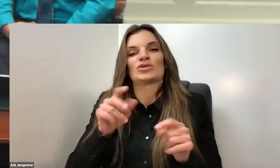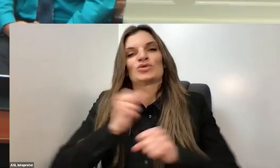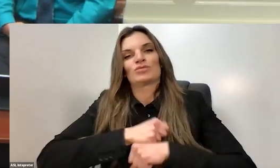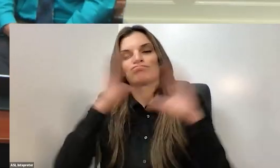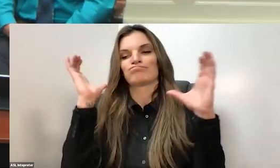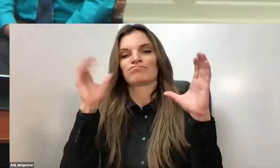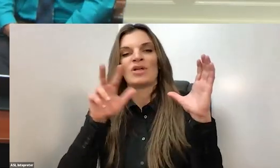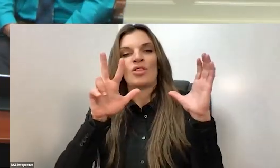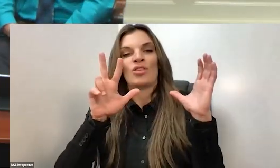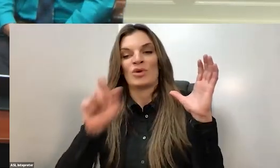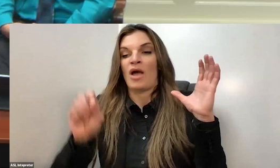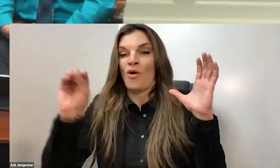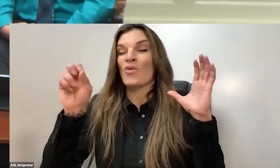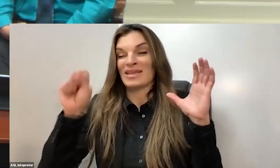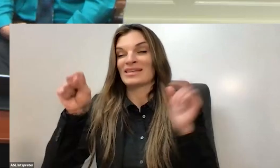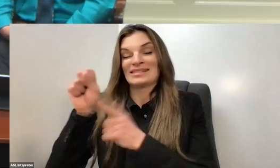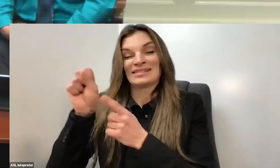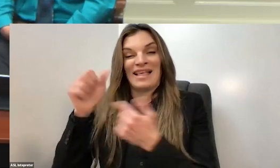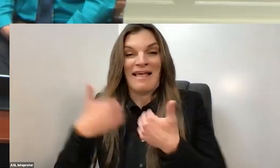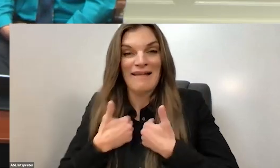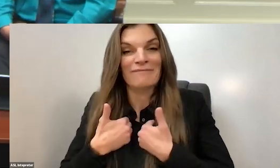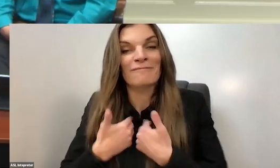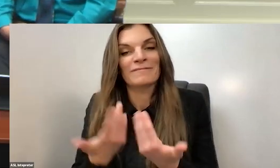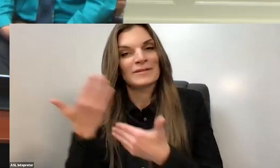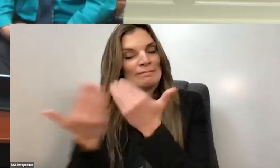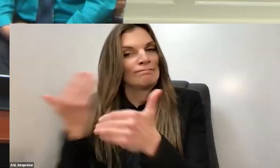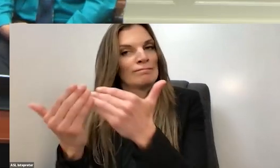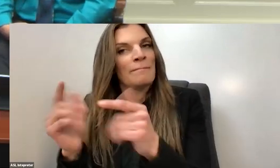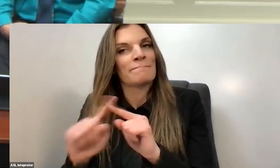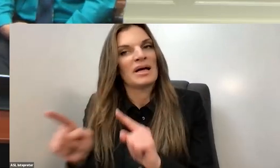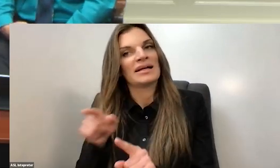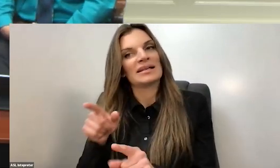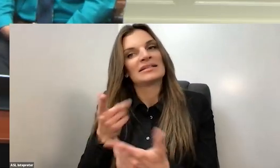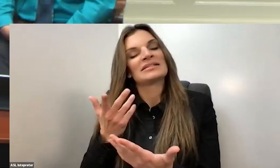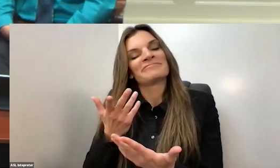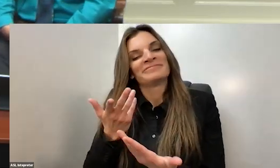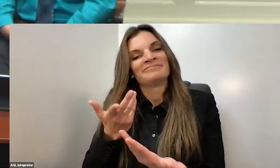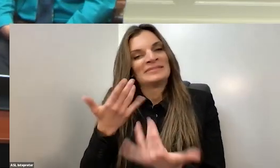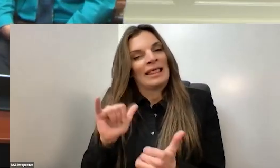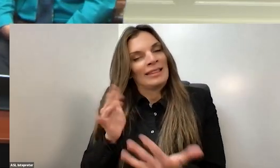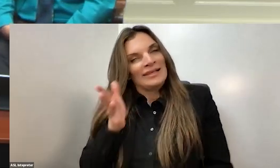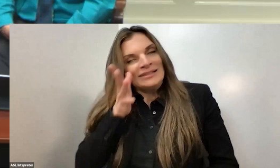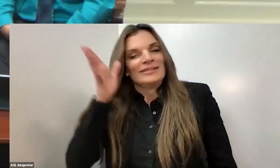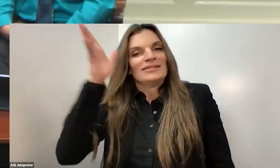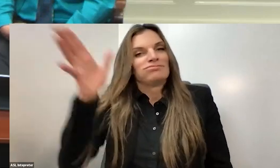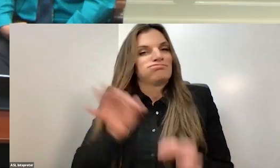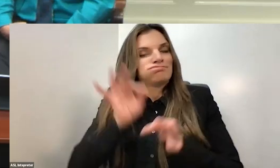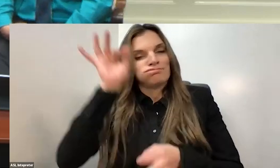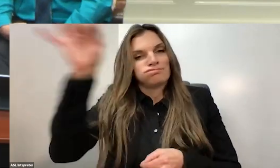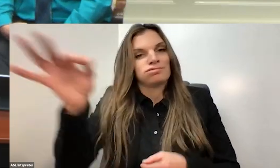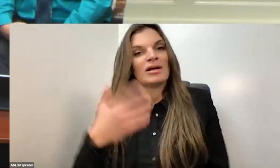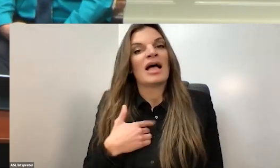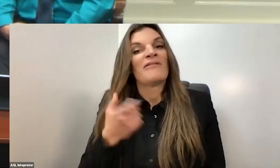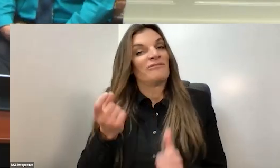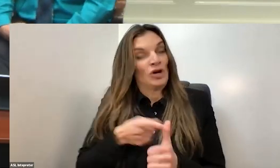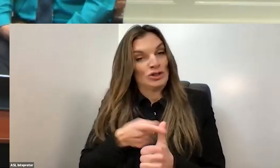with 3.0, but I think I'd like to give them some more time to, first of all, I'd like to see 2.2 out the door